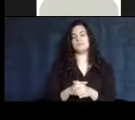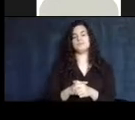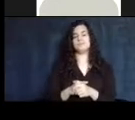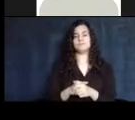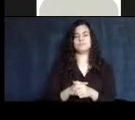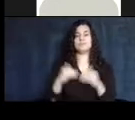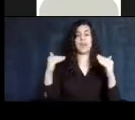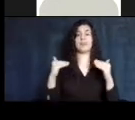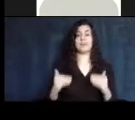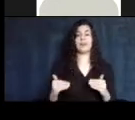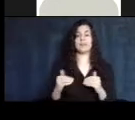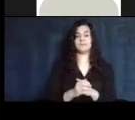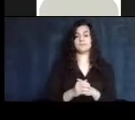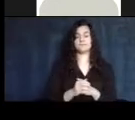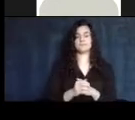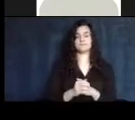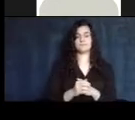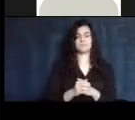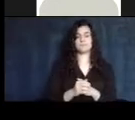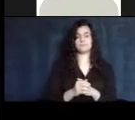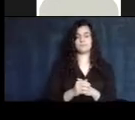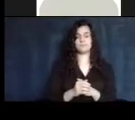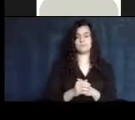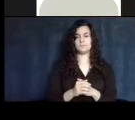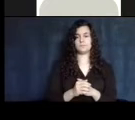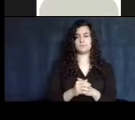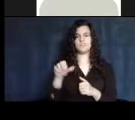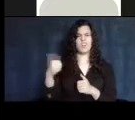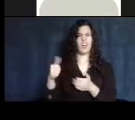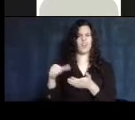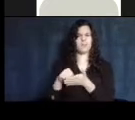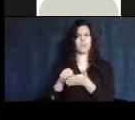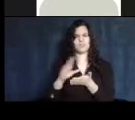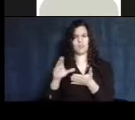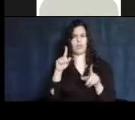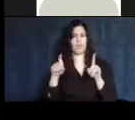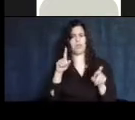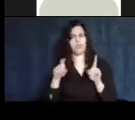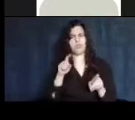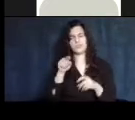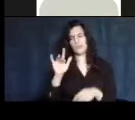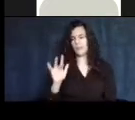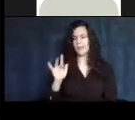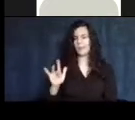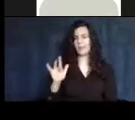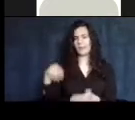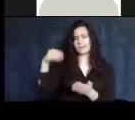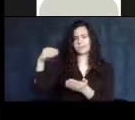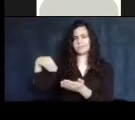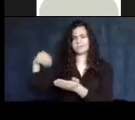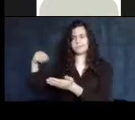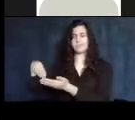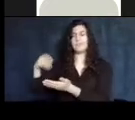then you'll see other pages that ask information. And this is very important for your